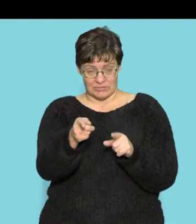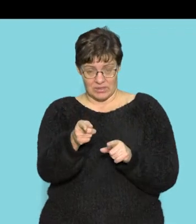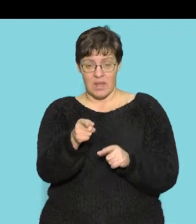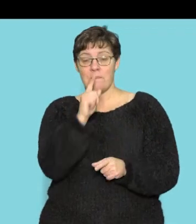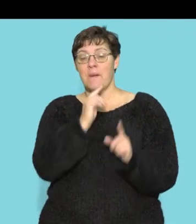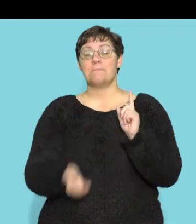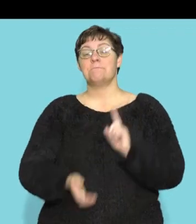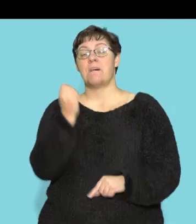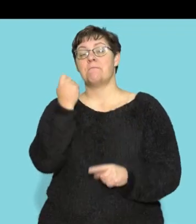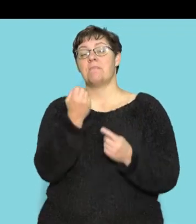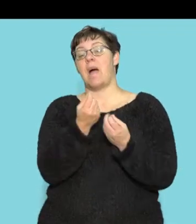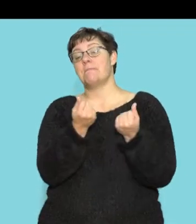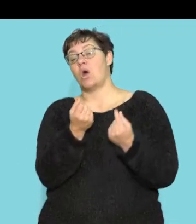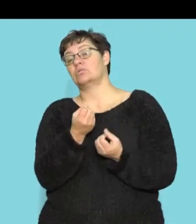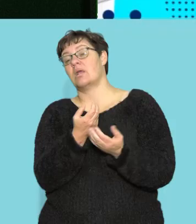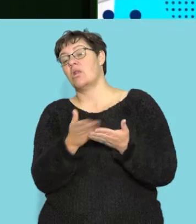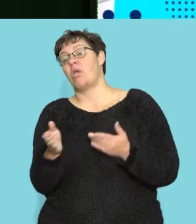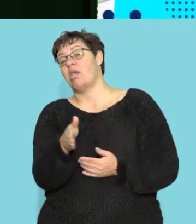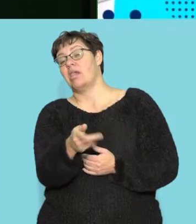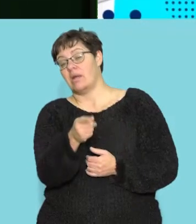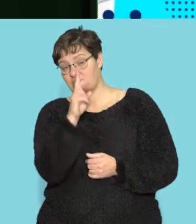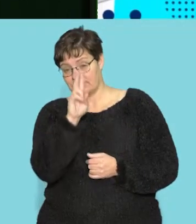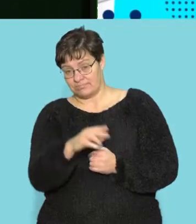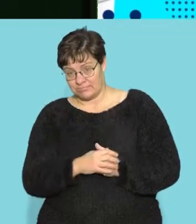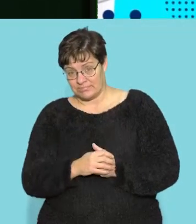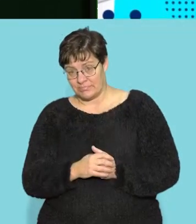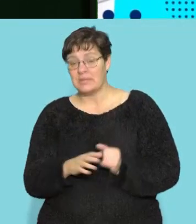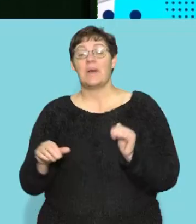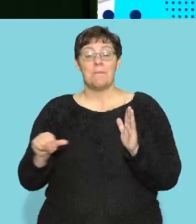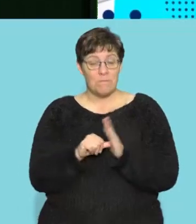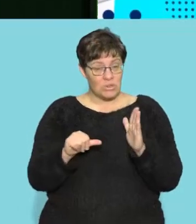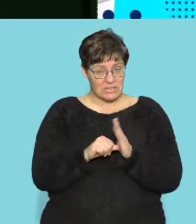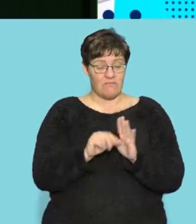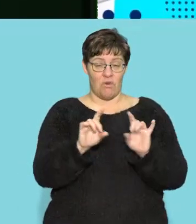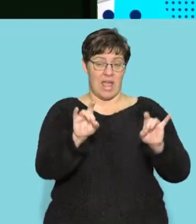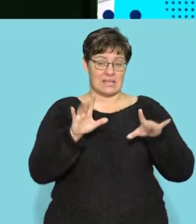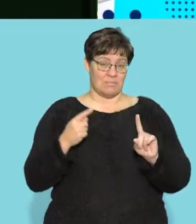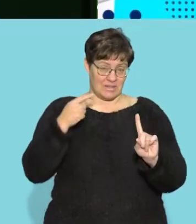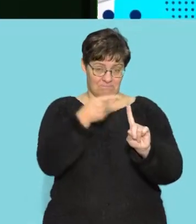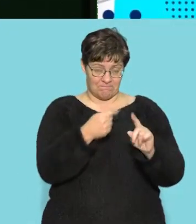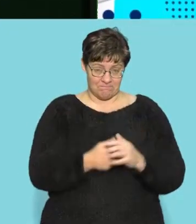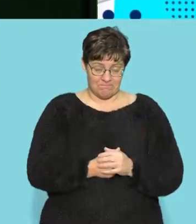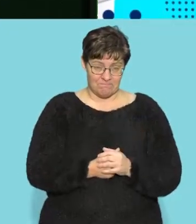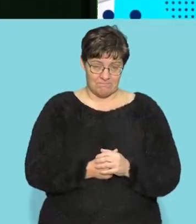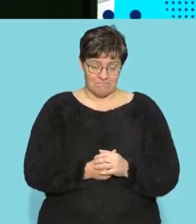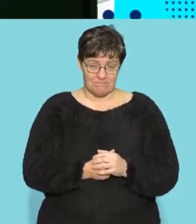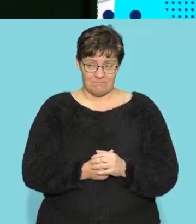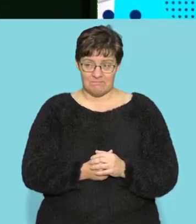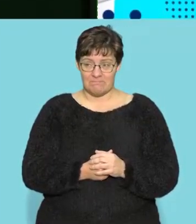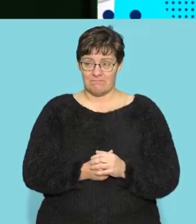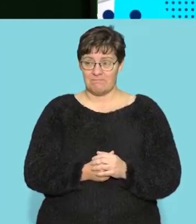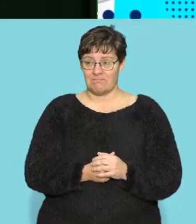out a missing figure. Keep that in mind. Very, very important for examination purposes. Okay,